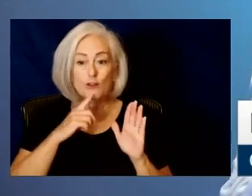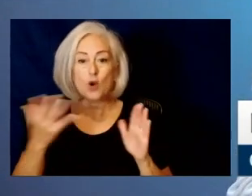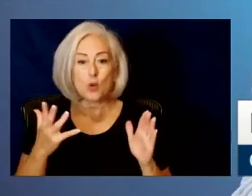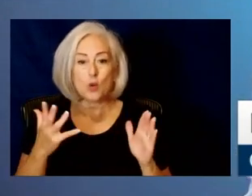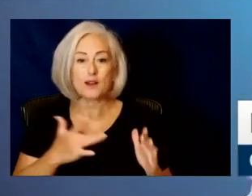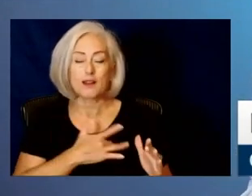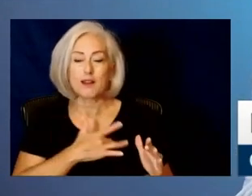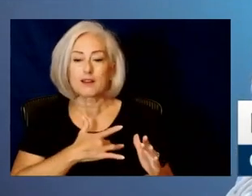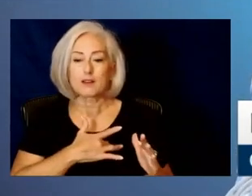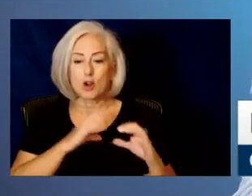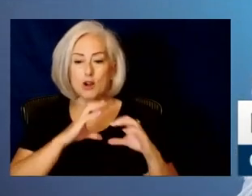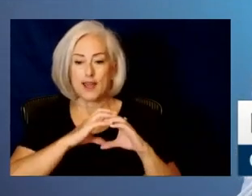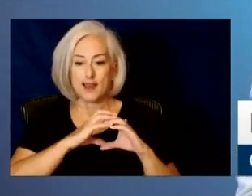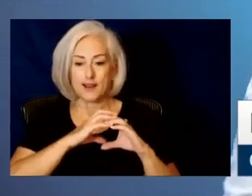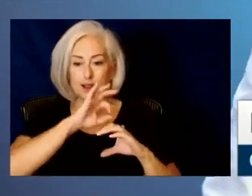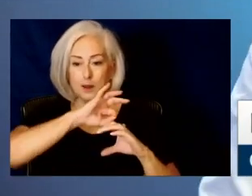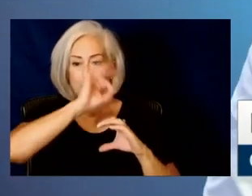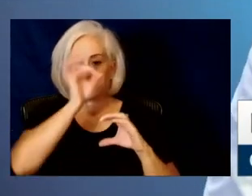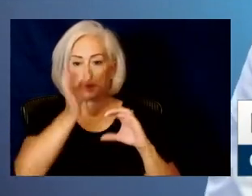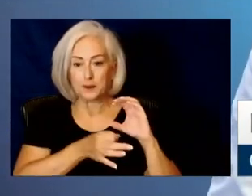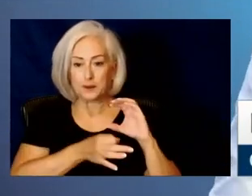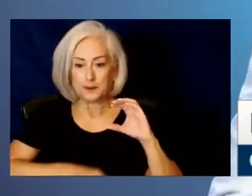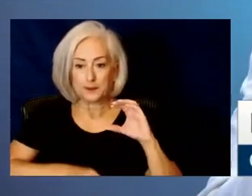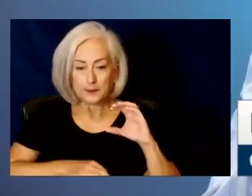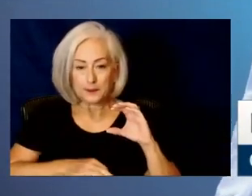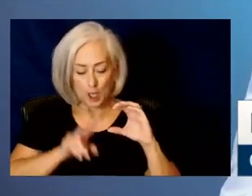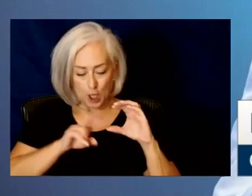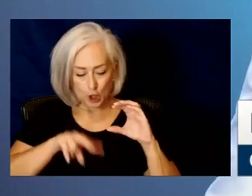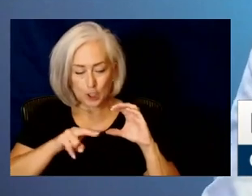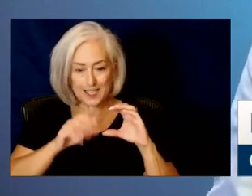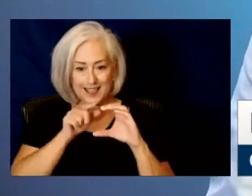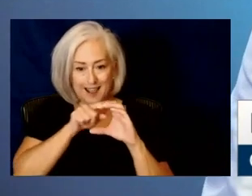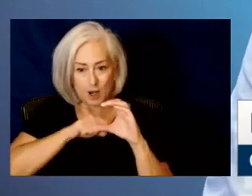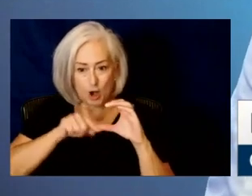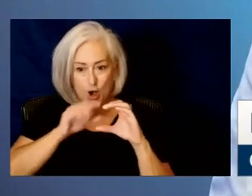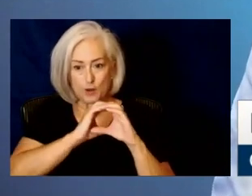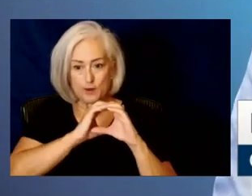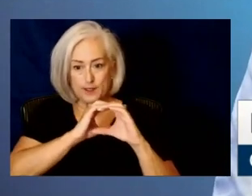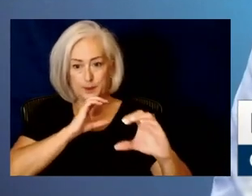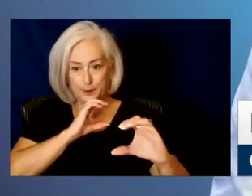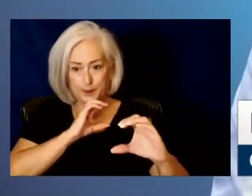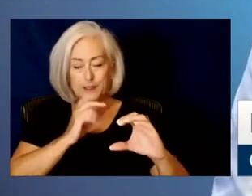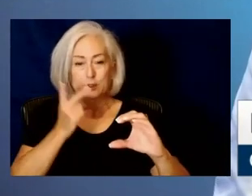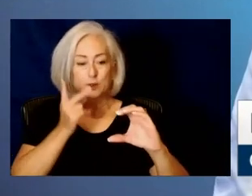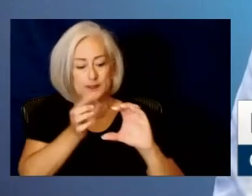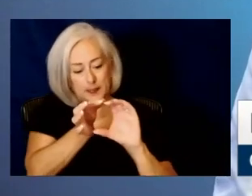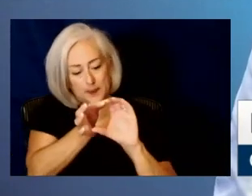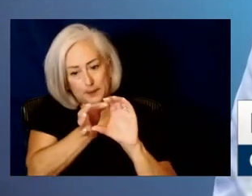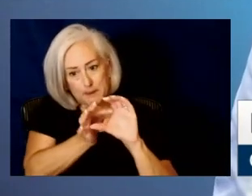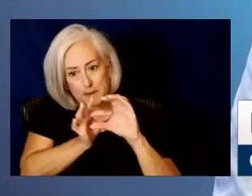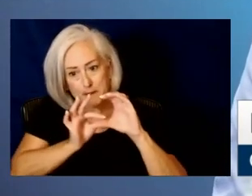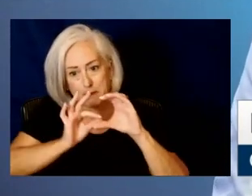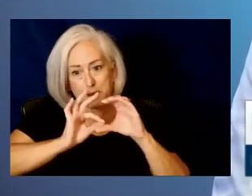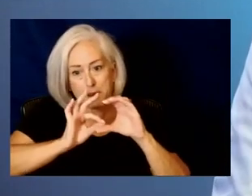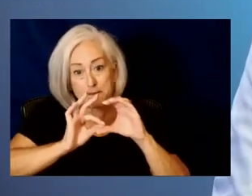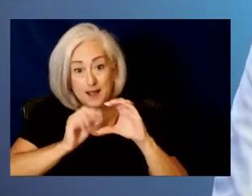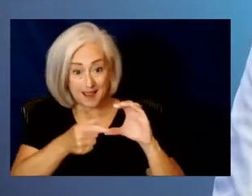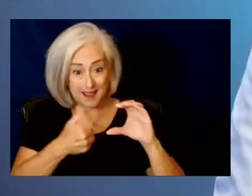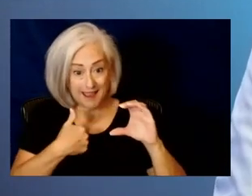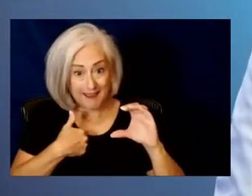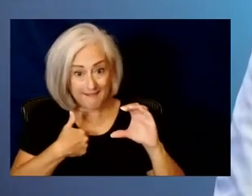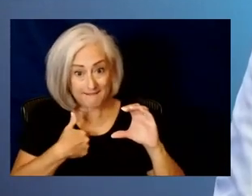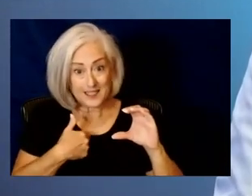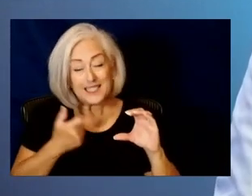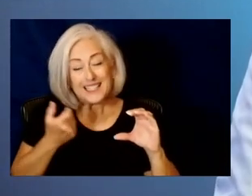it's focal and localized around the heart. So we do capture a little bit of the lung that's surrounding, but it is not an